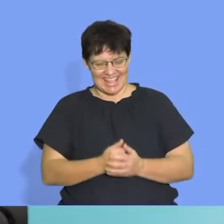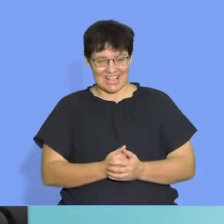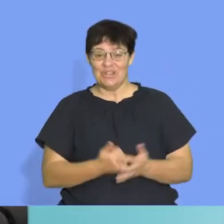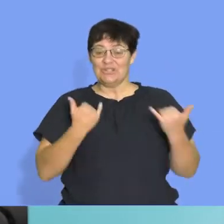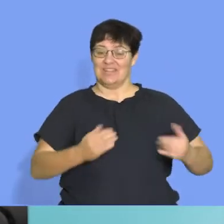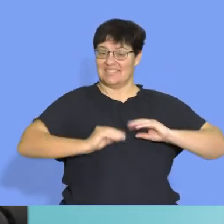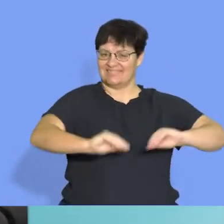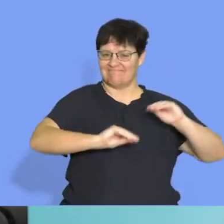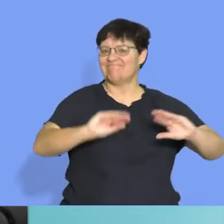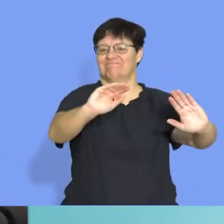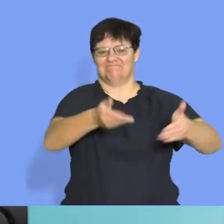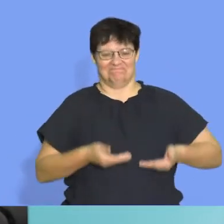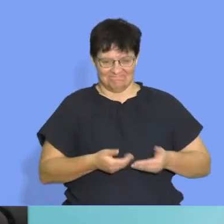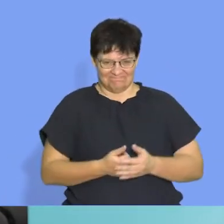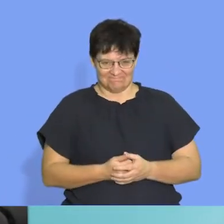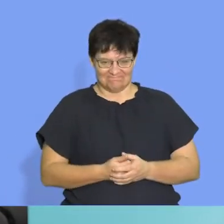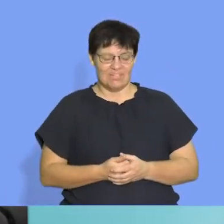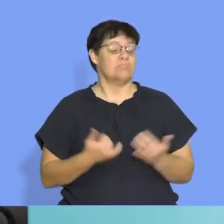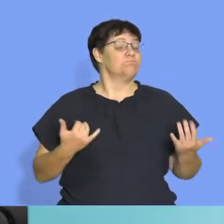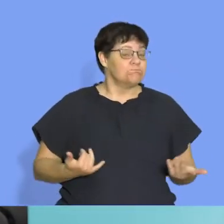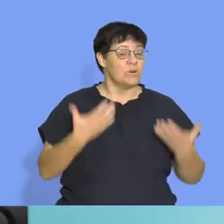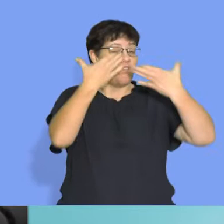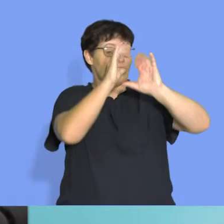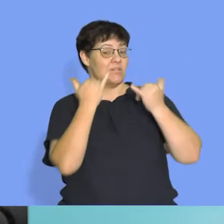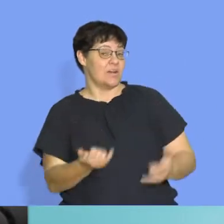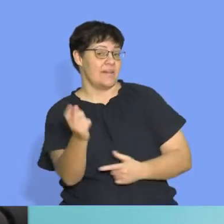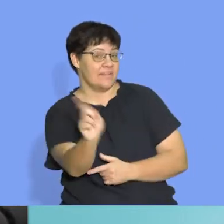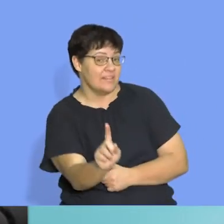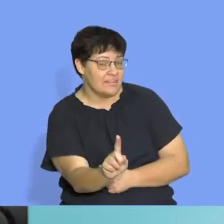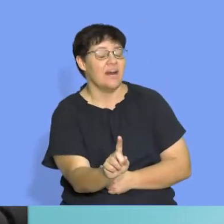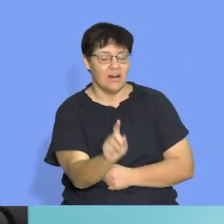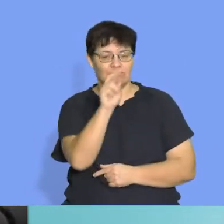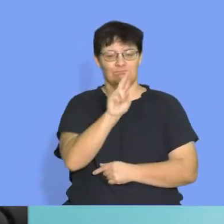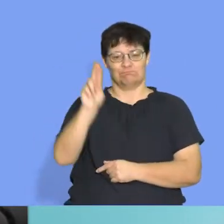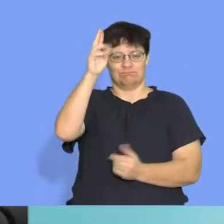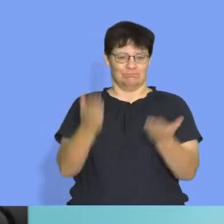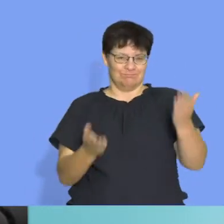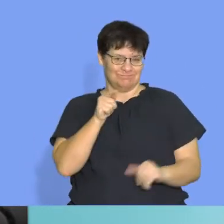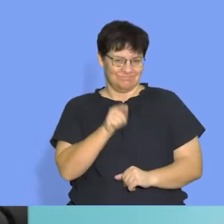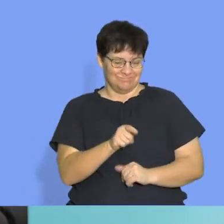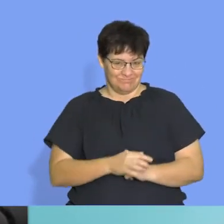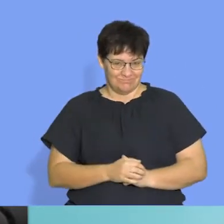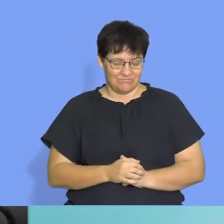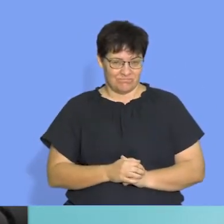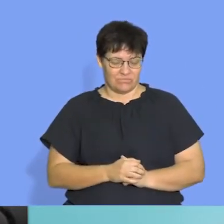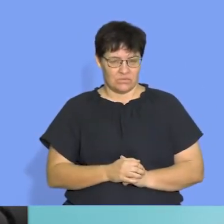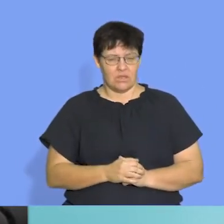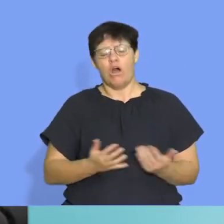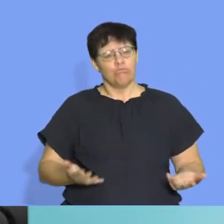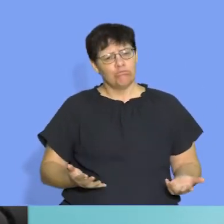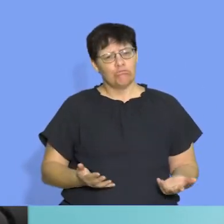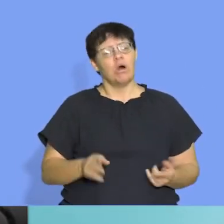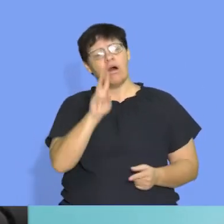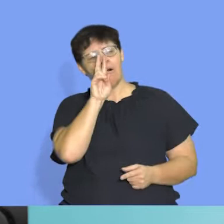welcome to today's lesson. So right now, guys, we're going to be focusing on quadratic equations. So before anything, we're going to look at